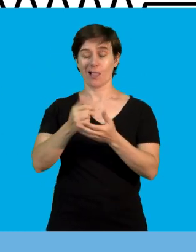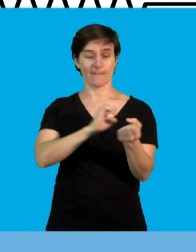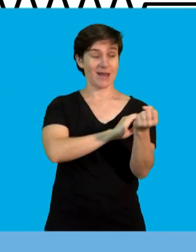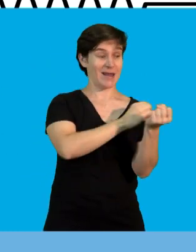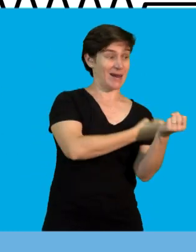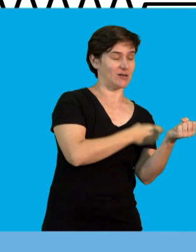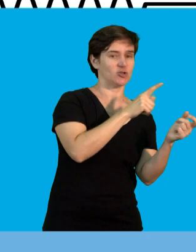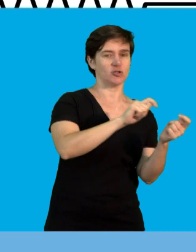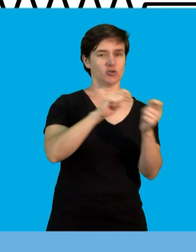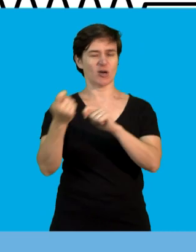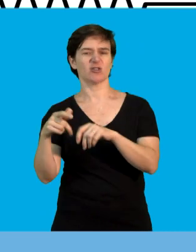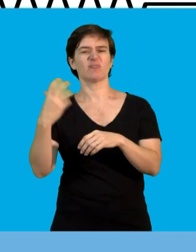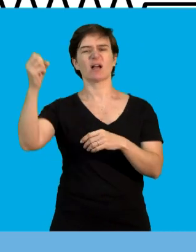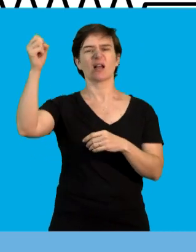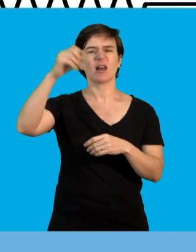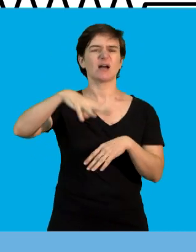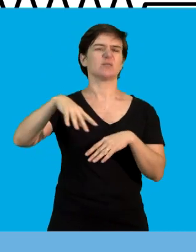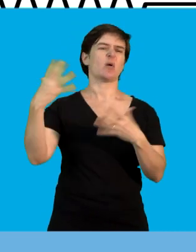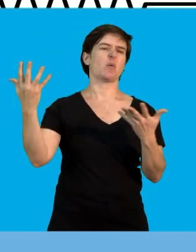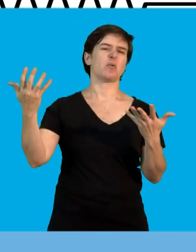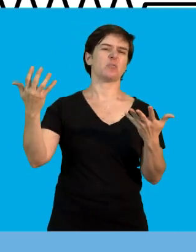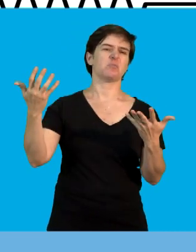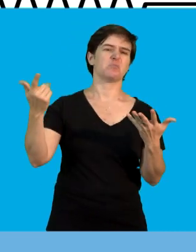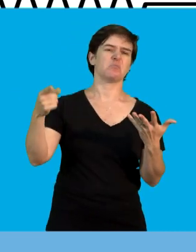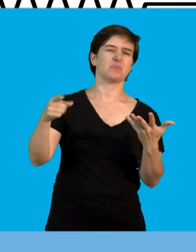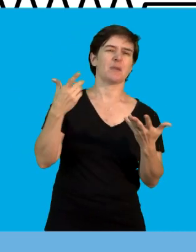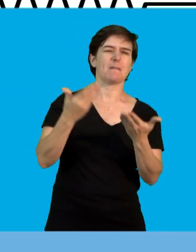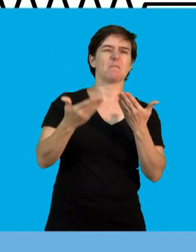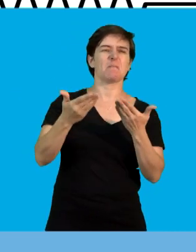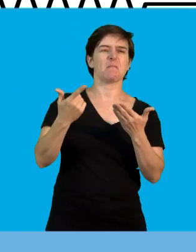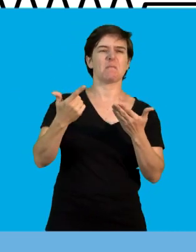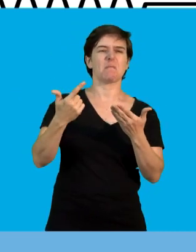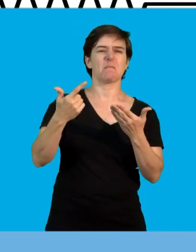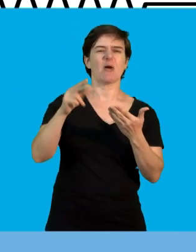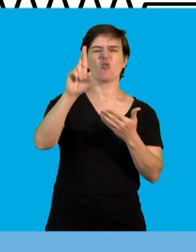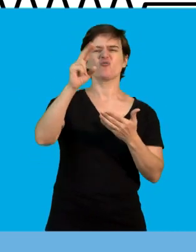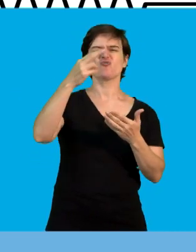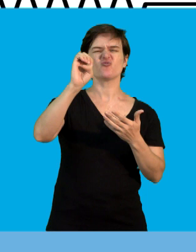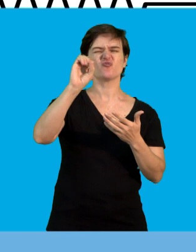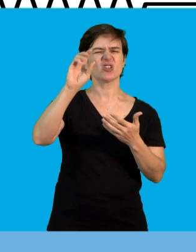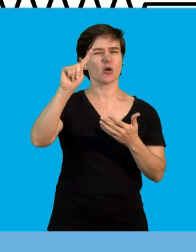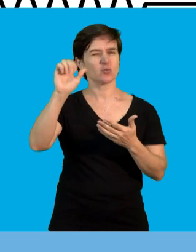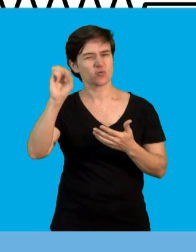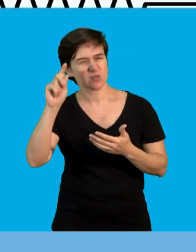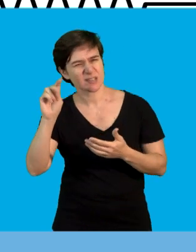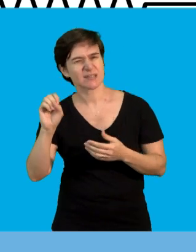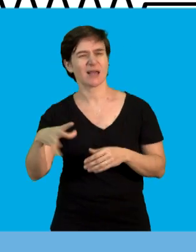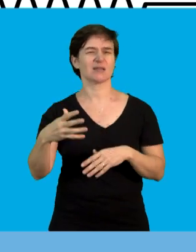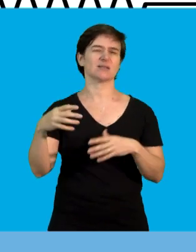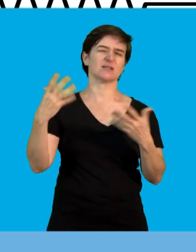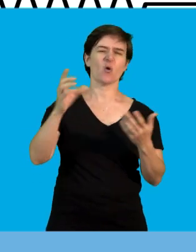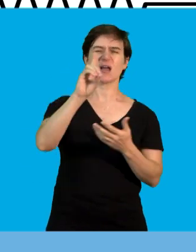transfer, such as in bulbs, rheostats, motors, light-sensitive diodes, and light-emitting